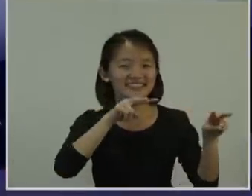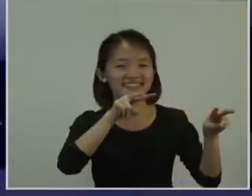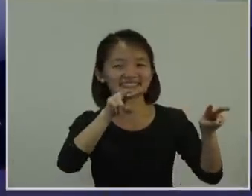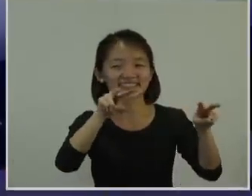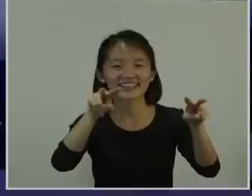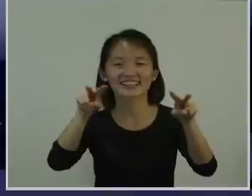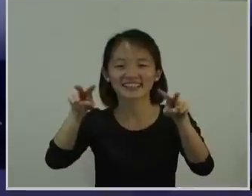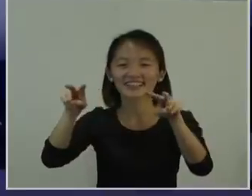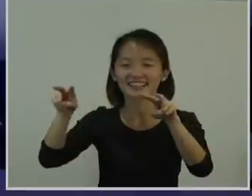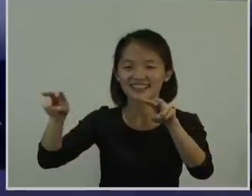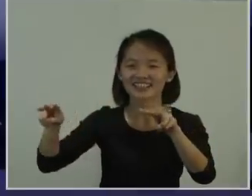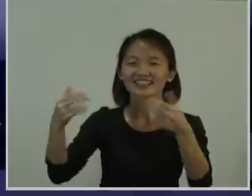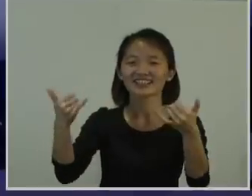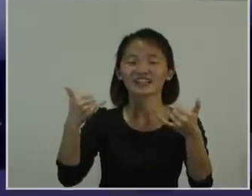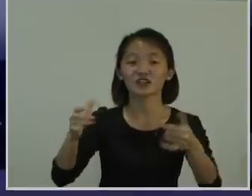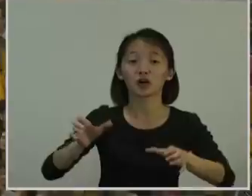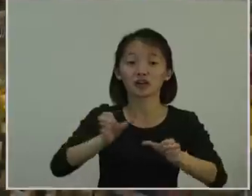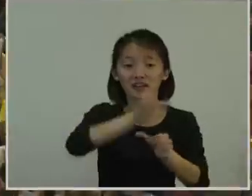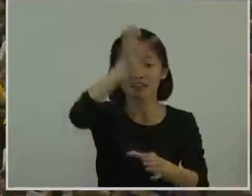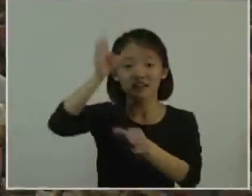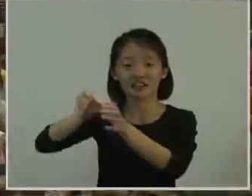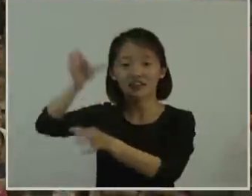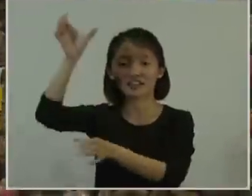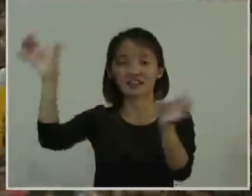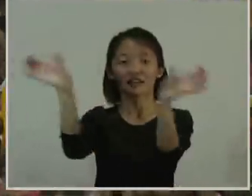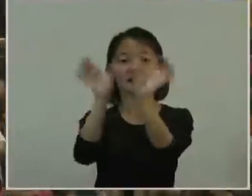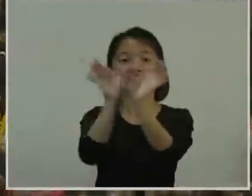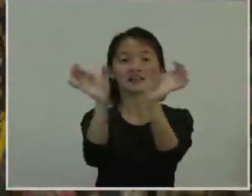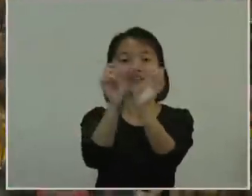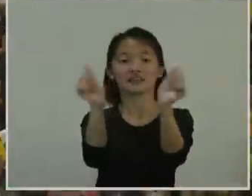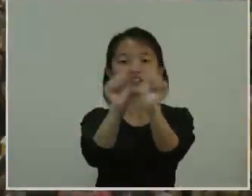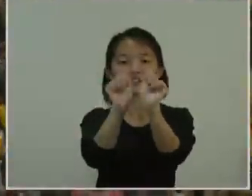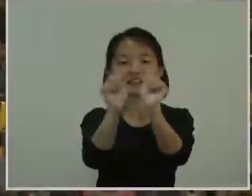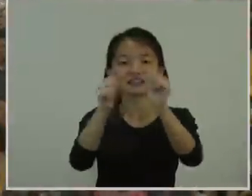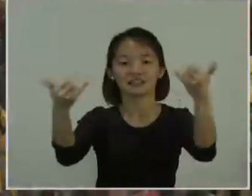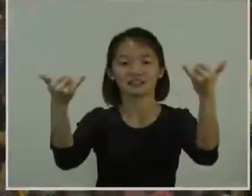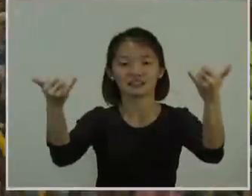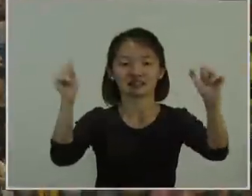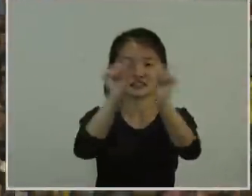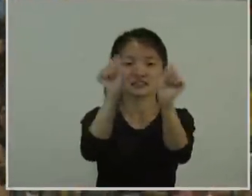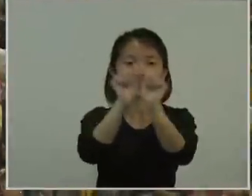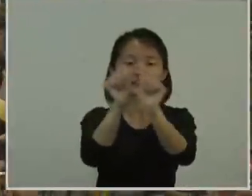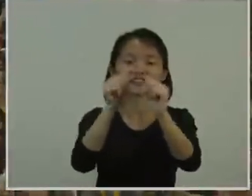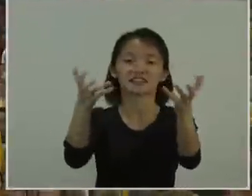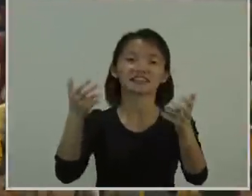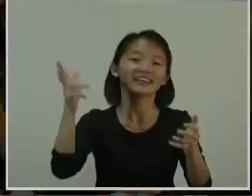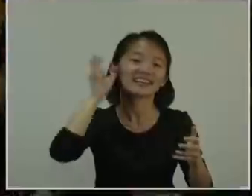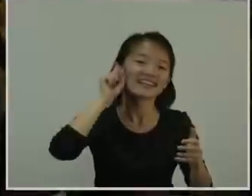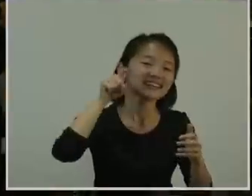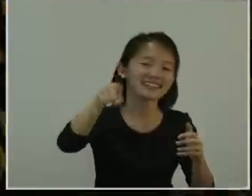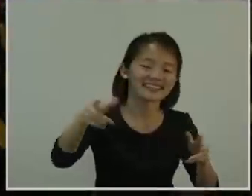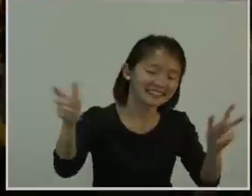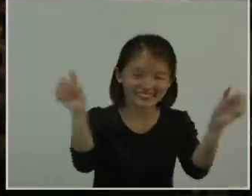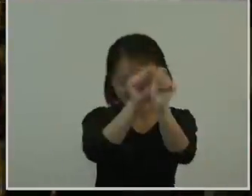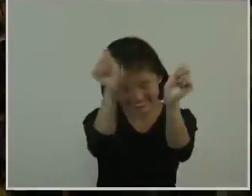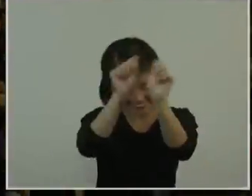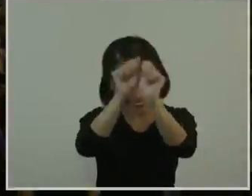you take out your clapper and clap, everyone? Woo! I want to hear you. Wow.